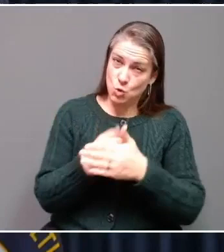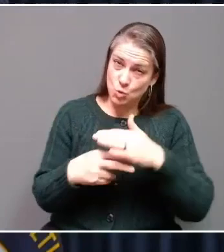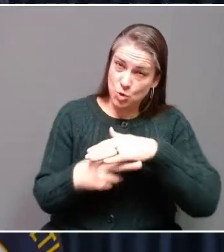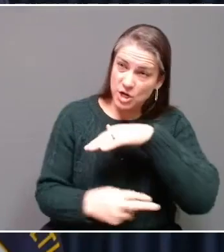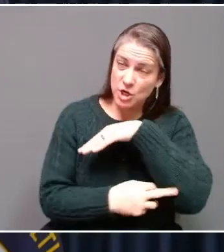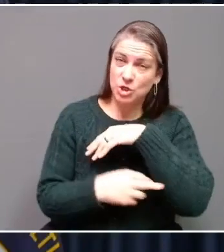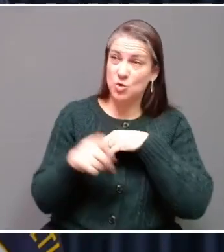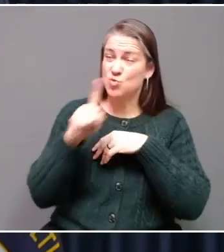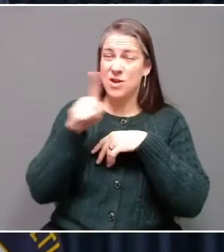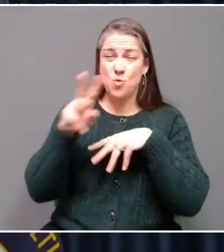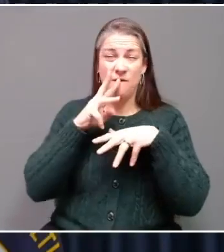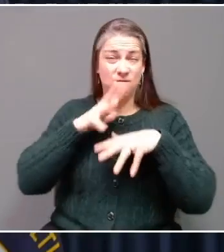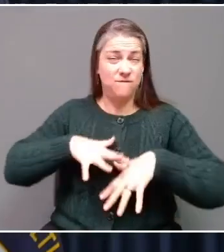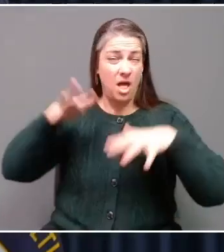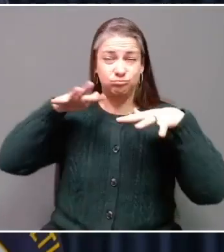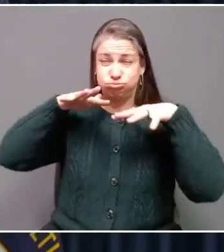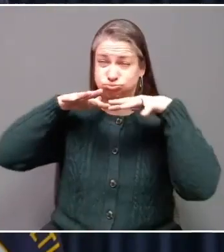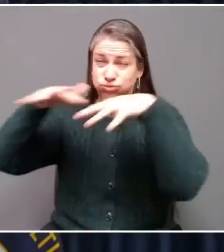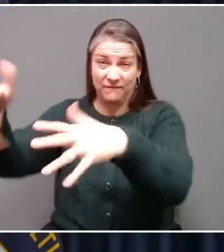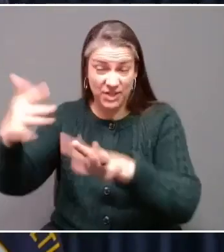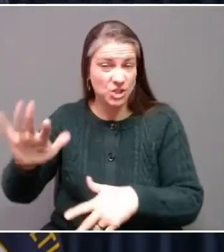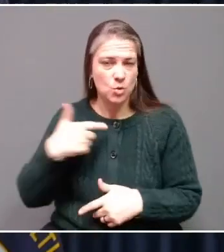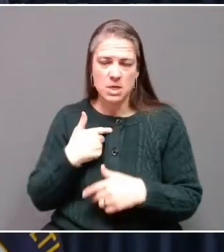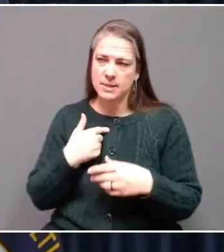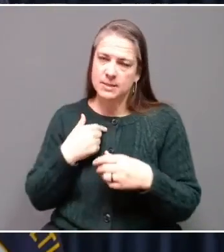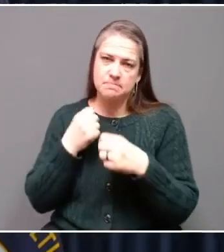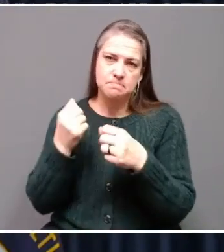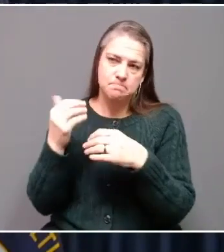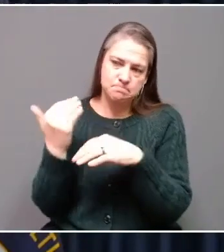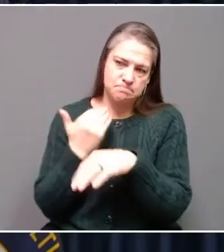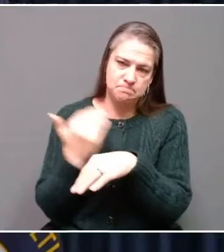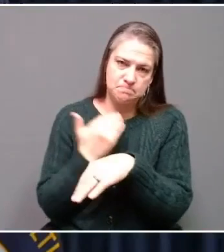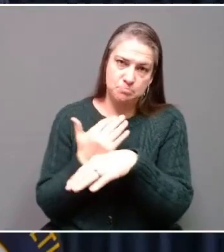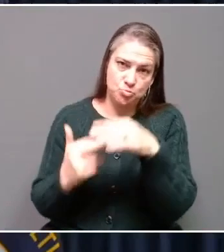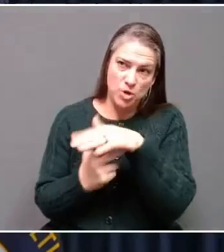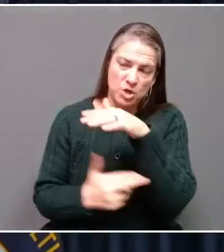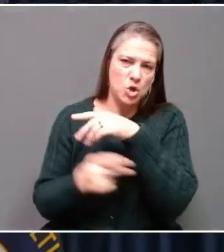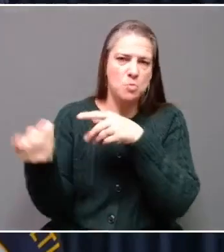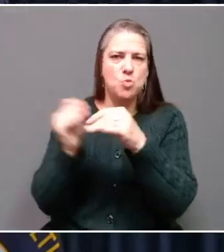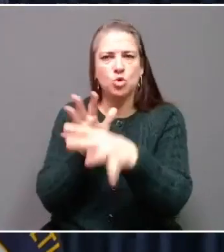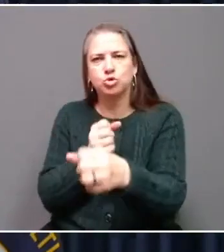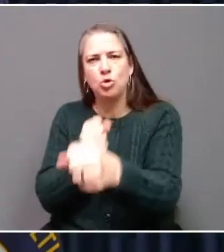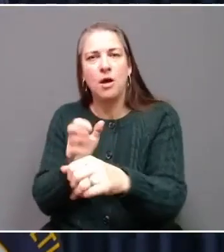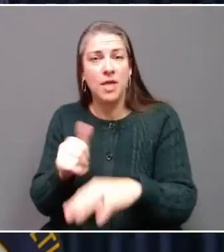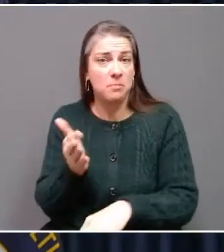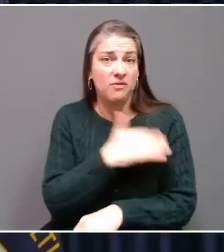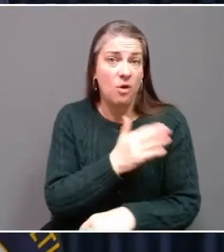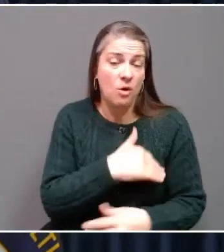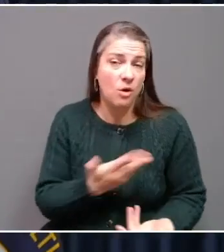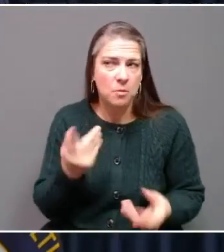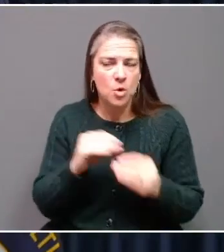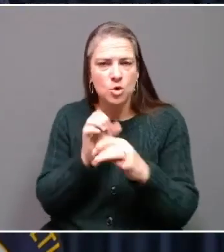out that will be able to withstand, we think, anything that Mother Nature throws at it. That's how we have to build back for the people of